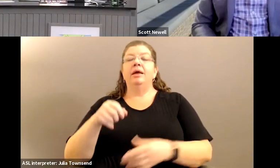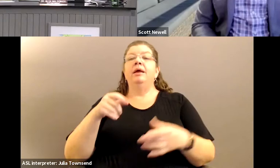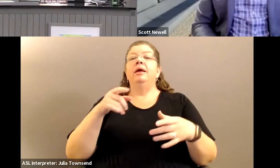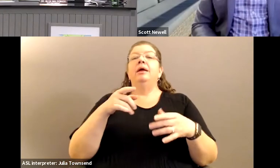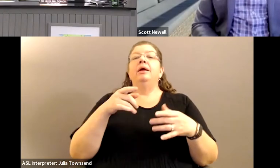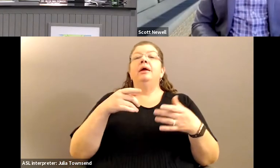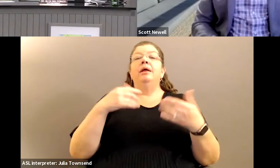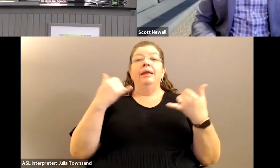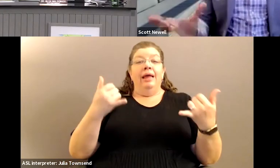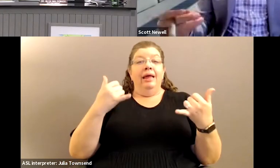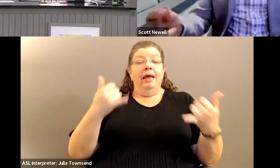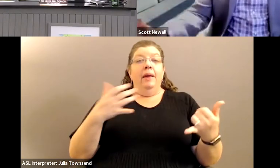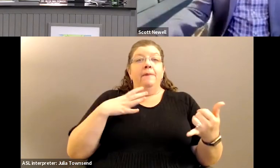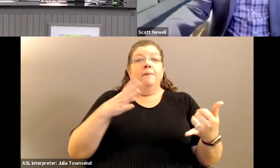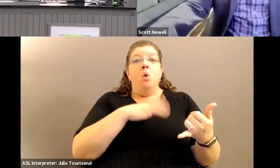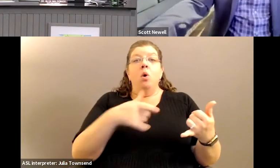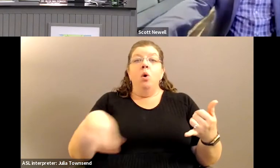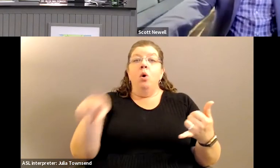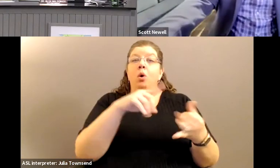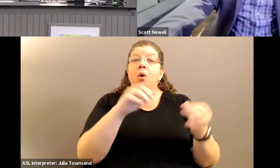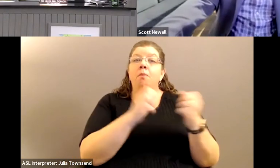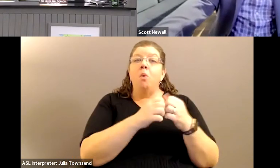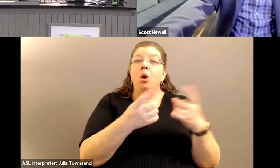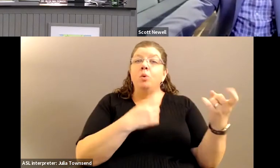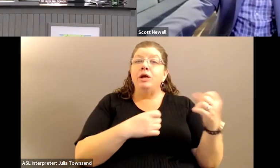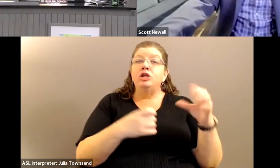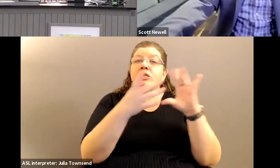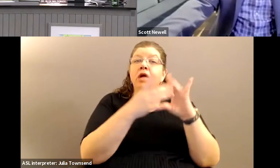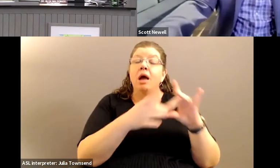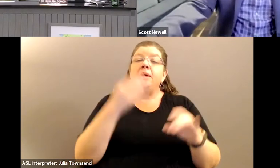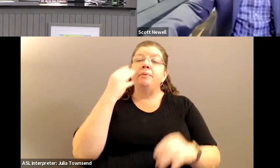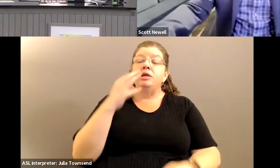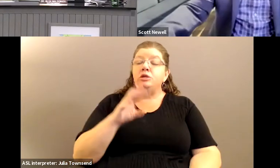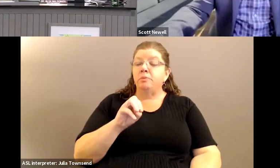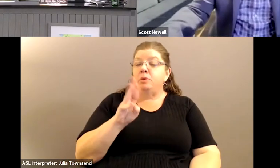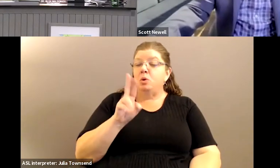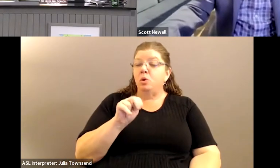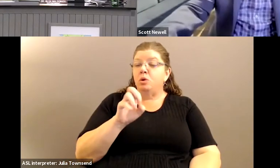board members do you have any further comments or questions miss munoz